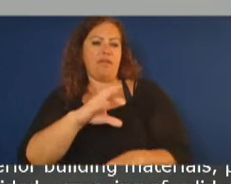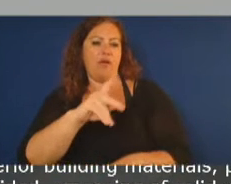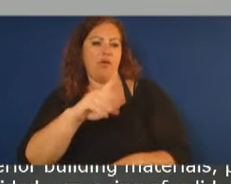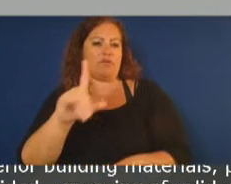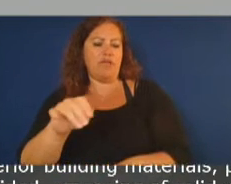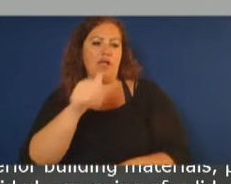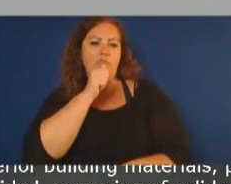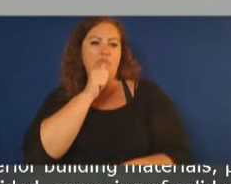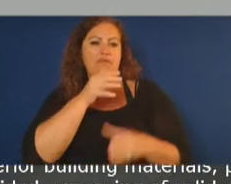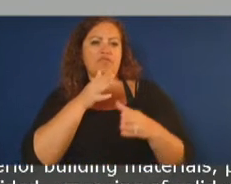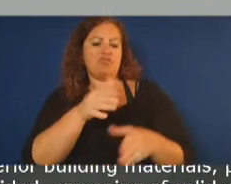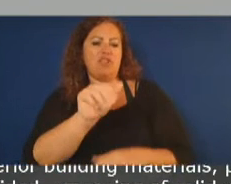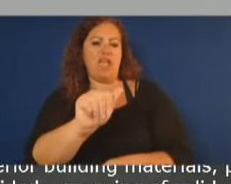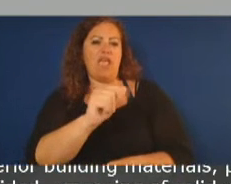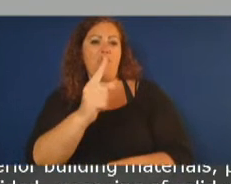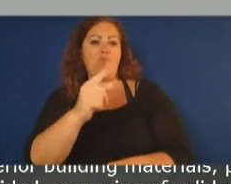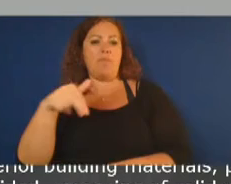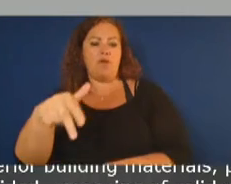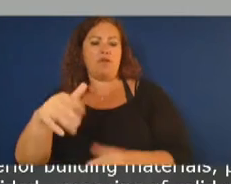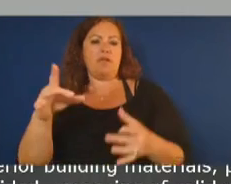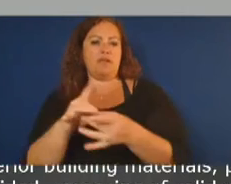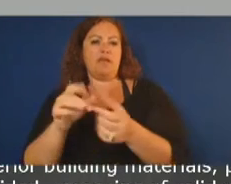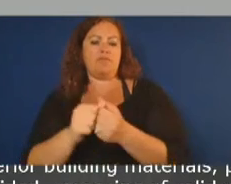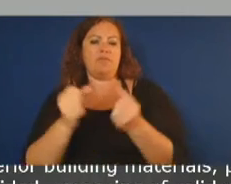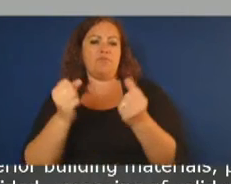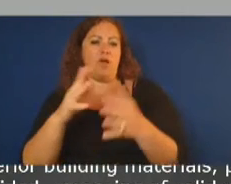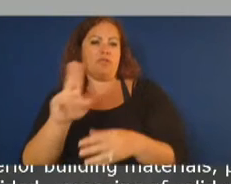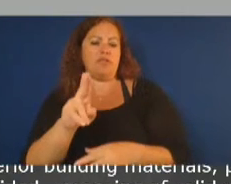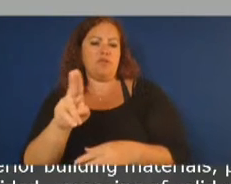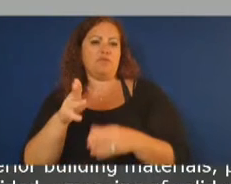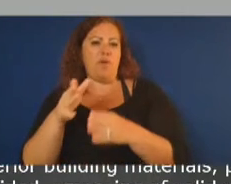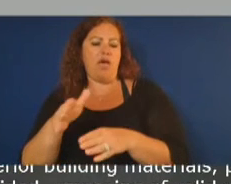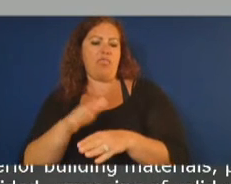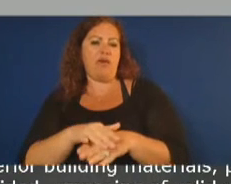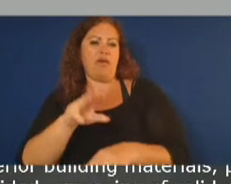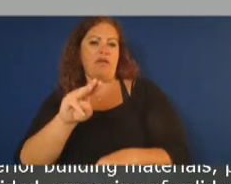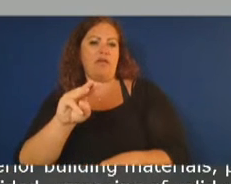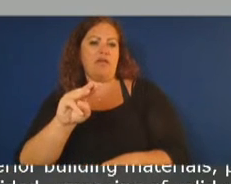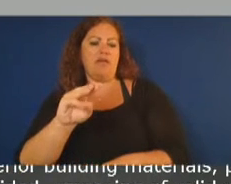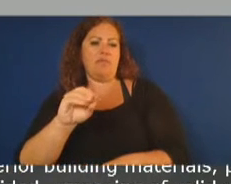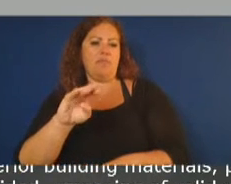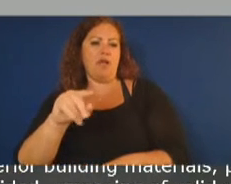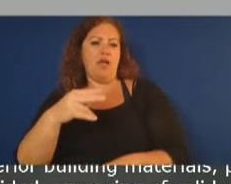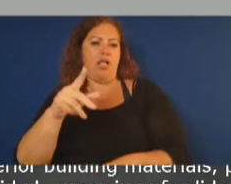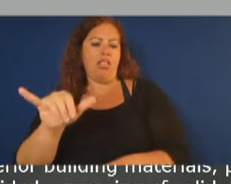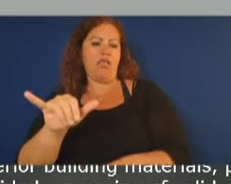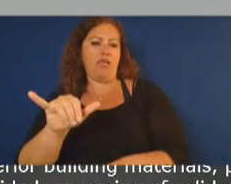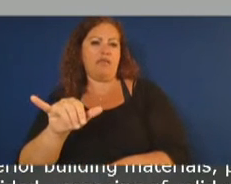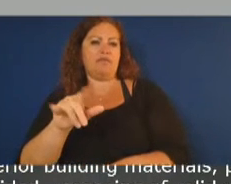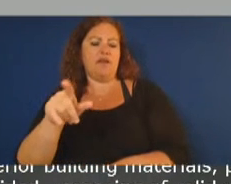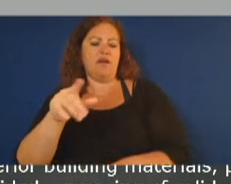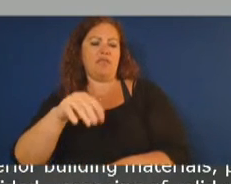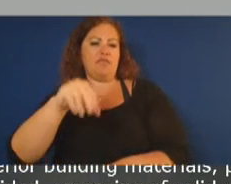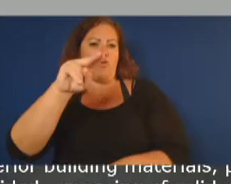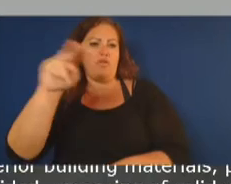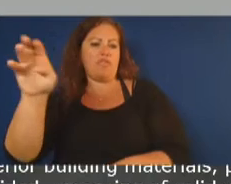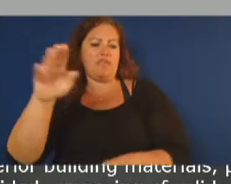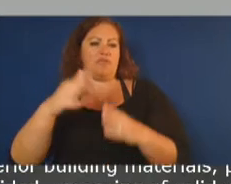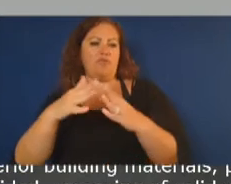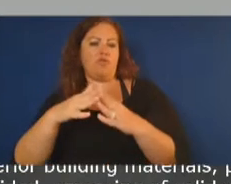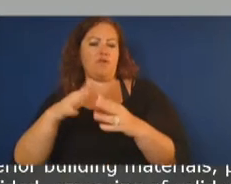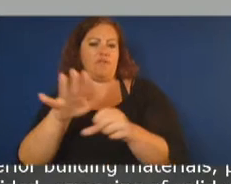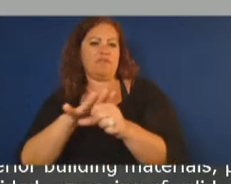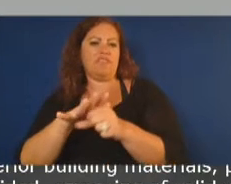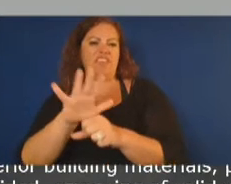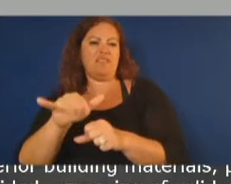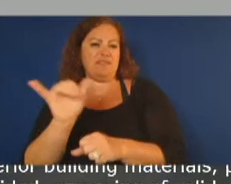one pedestrian connection to the multi-use path along Mount Holly Huntersville Road at the northeast corner of the site uh this is similar to earlier proposal we had